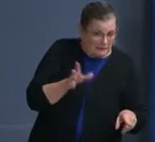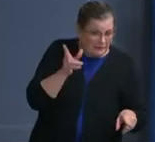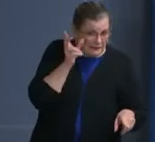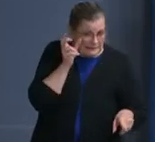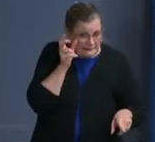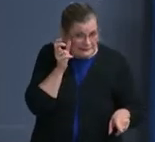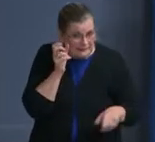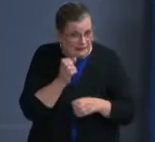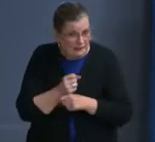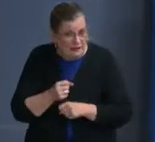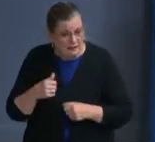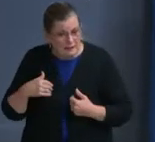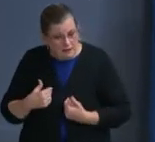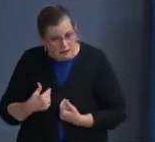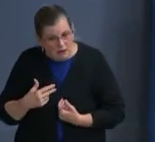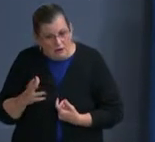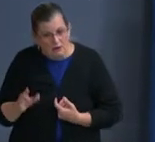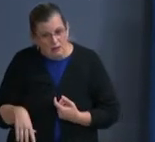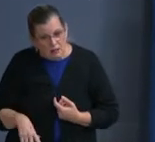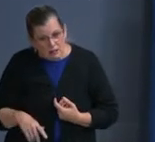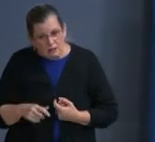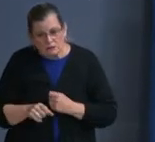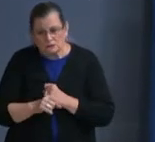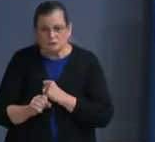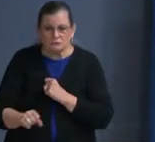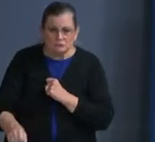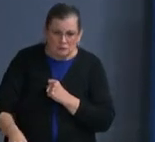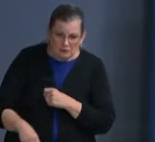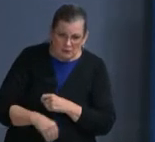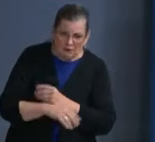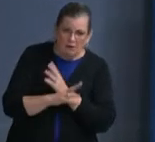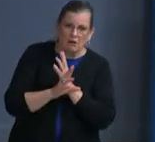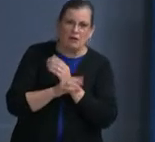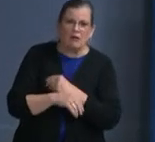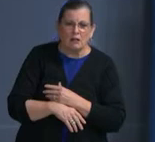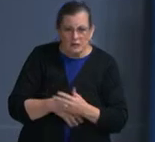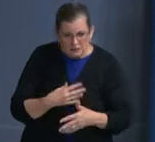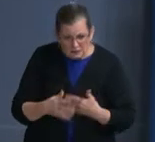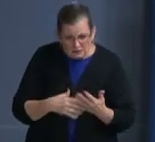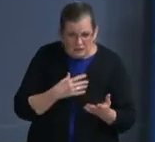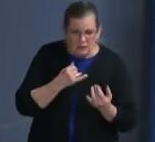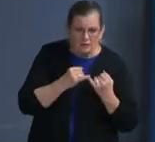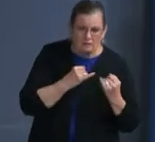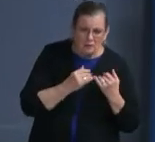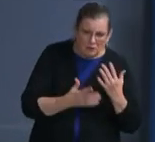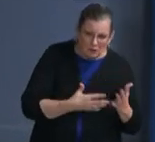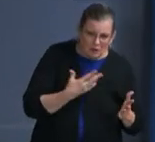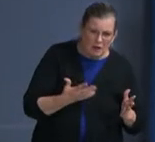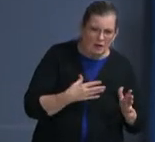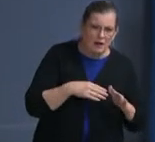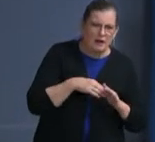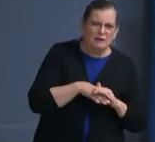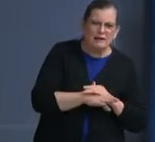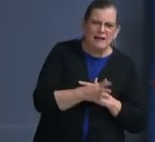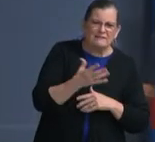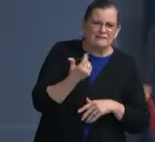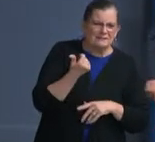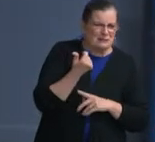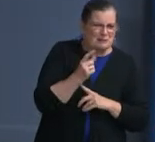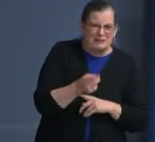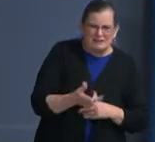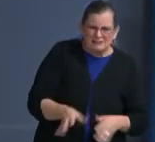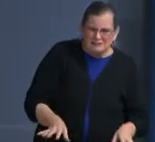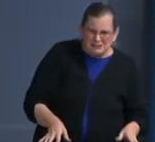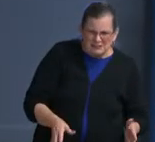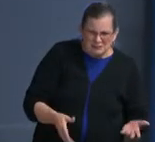getting fatigued with the duration of the calls. Engagement with the interview begins to dwindle after 10 minutes. These calls are around